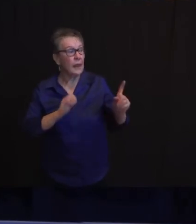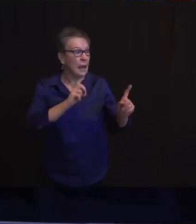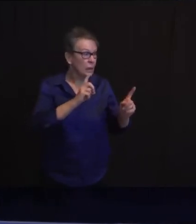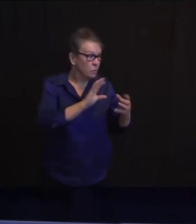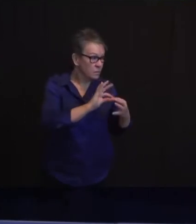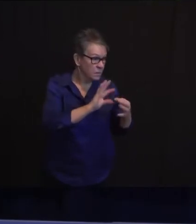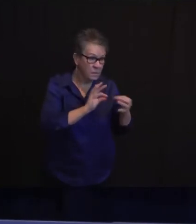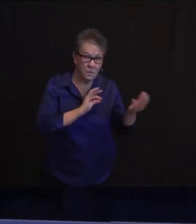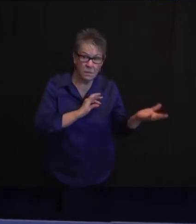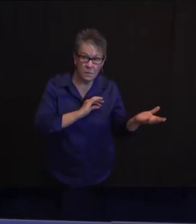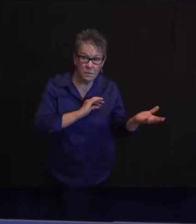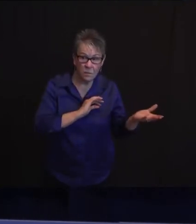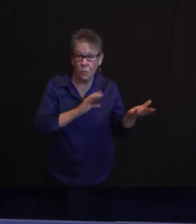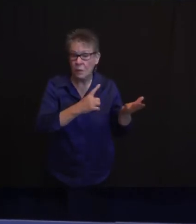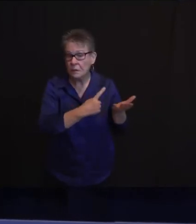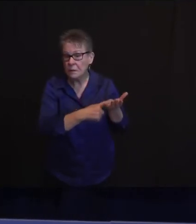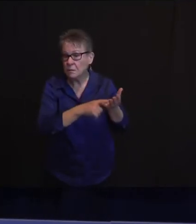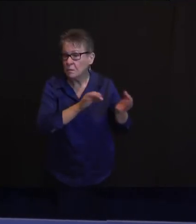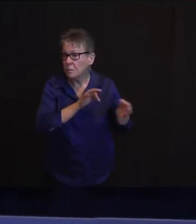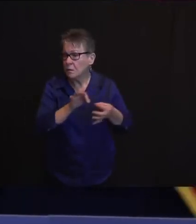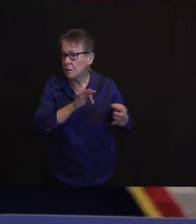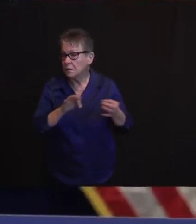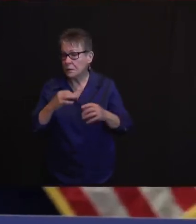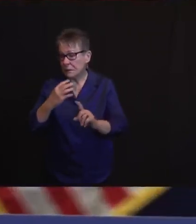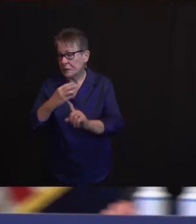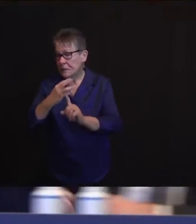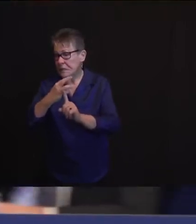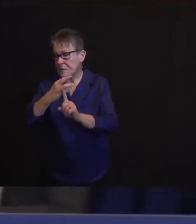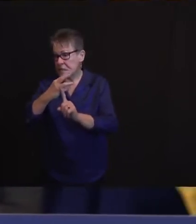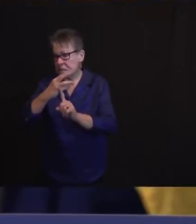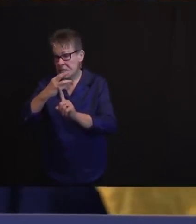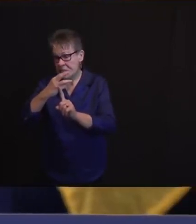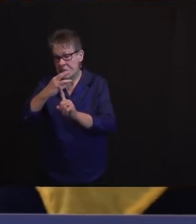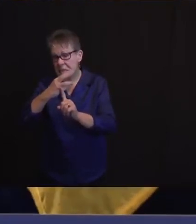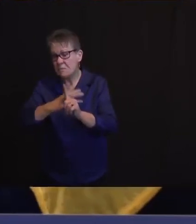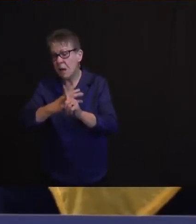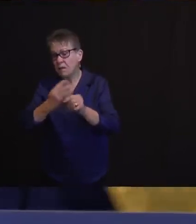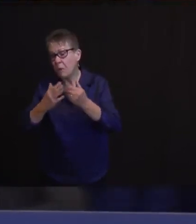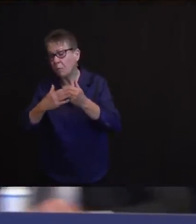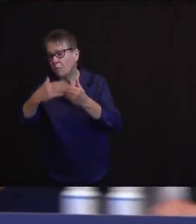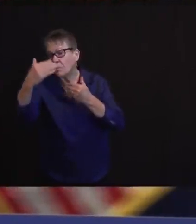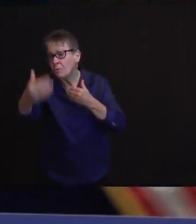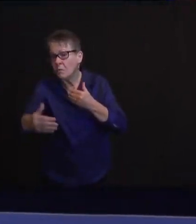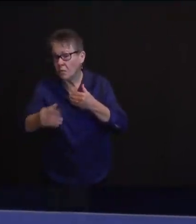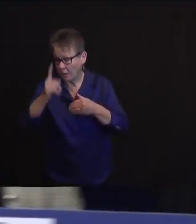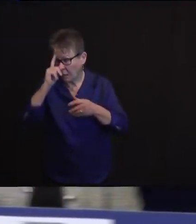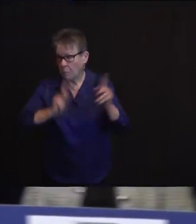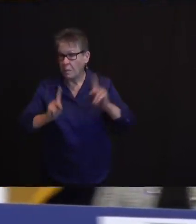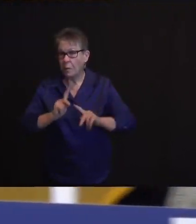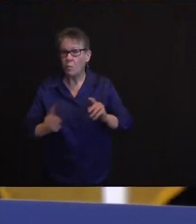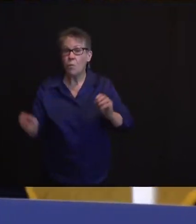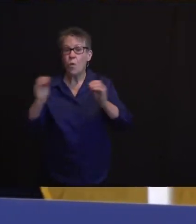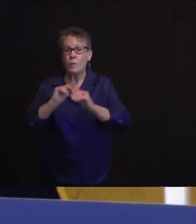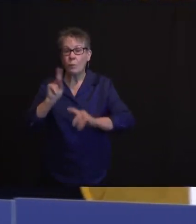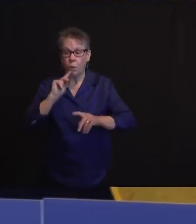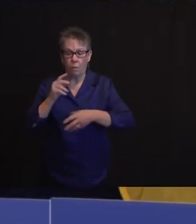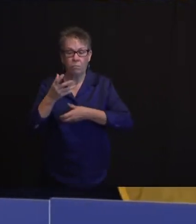passage of time, lack of horror stories, giving more confidence to take this? Yes, I